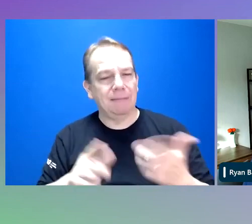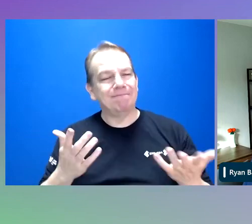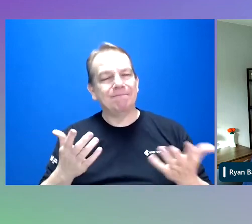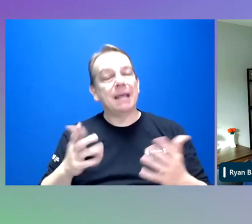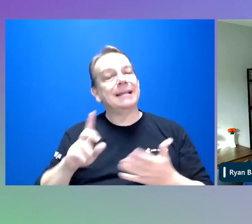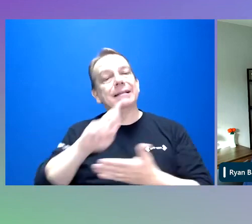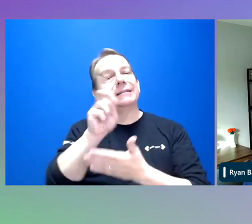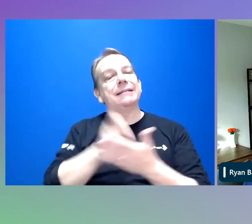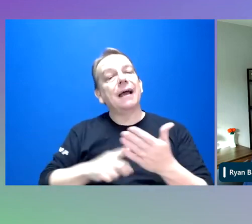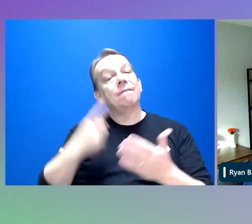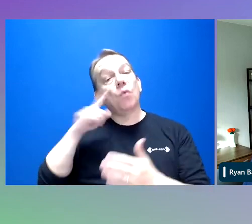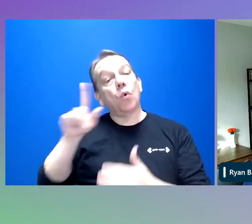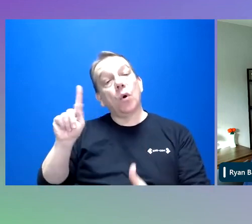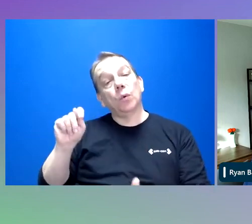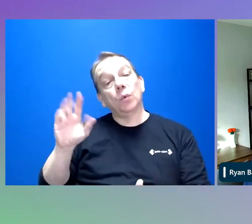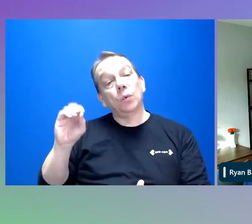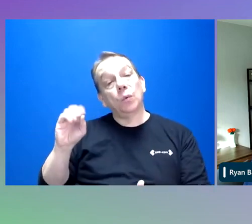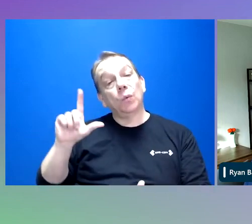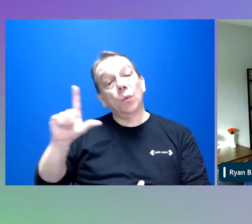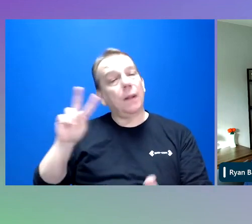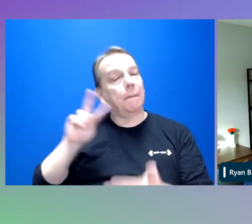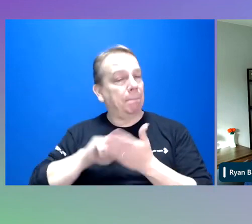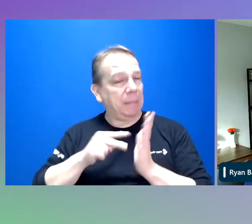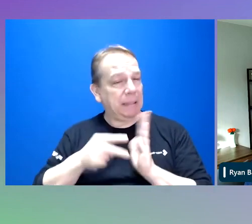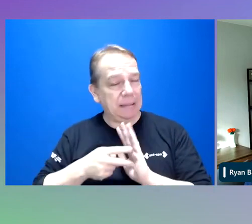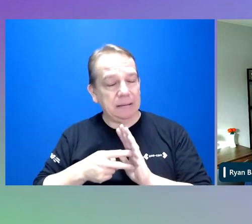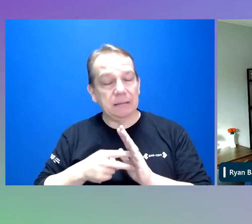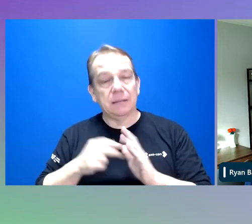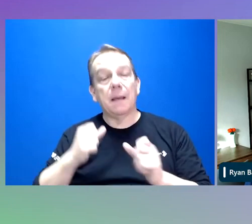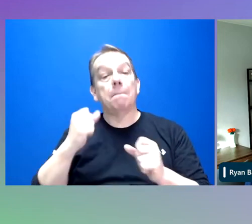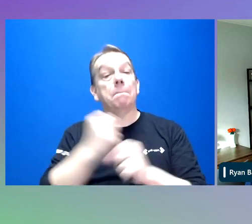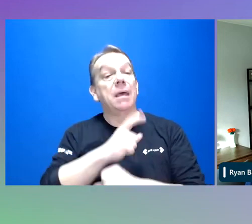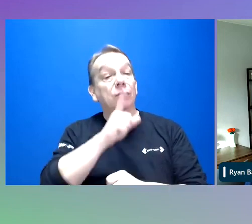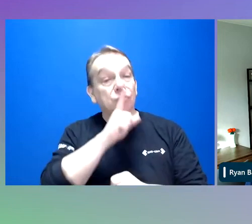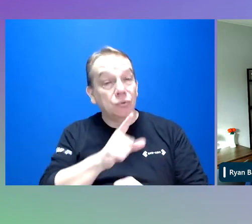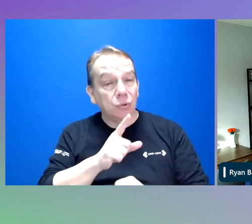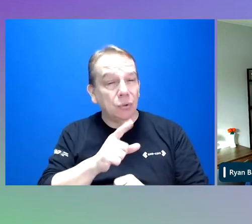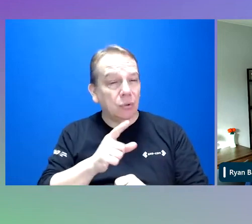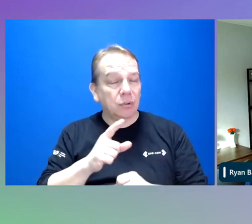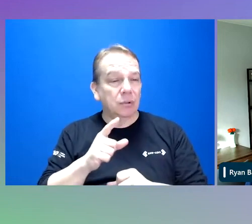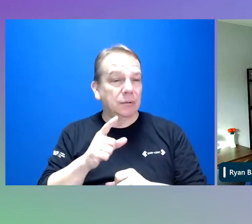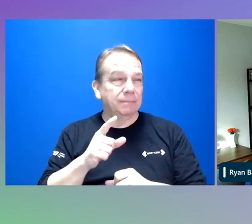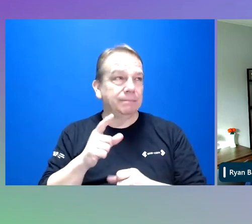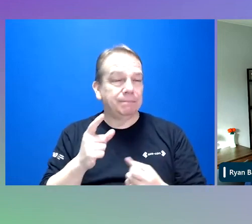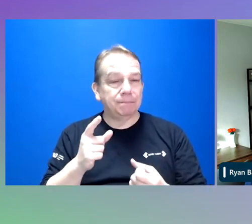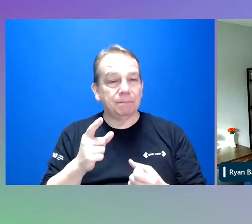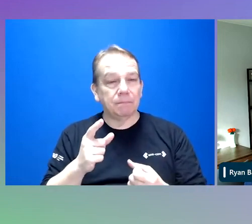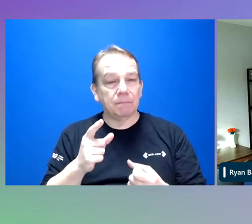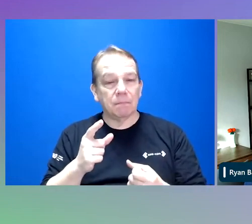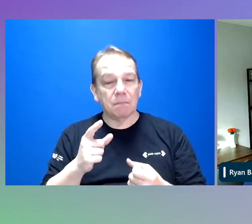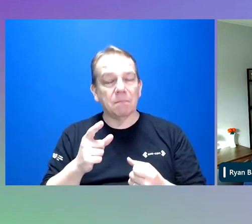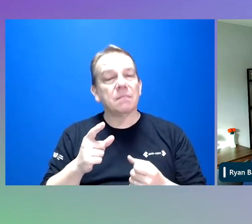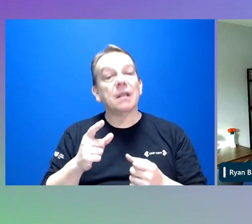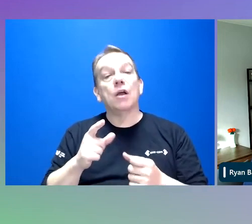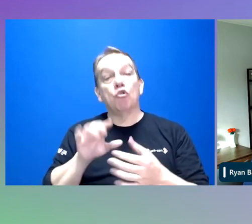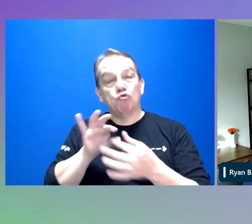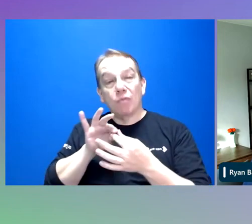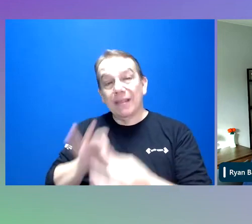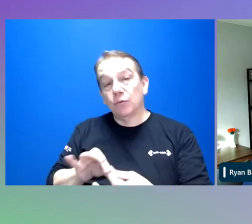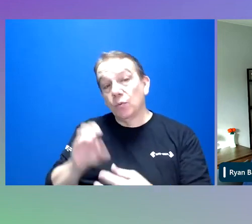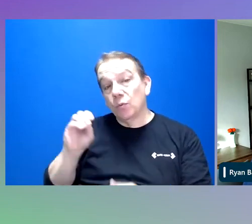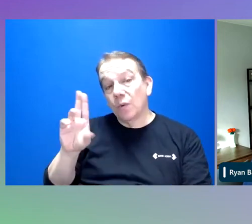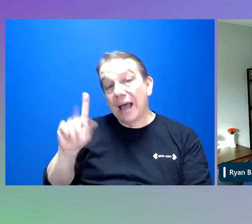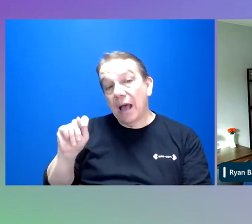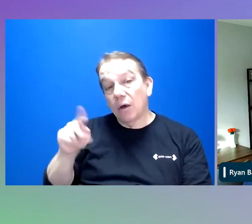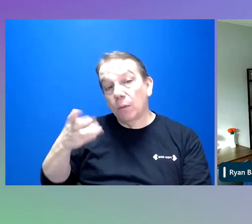really mean is make sure that in terms of output, everything is available. In terms